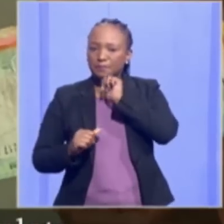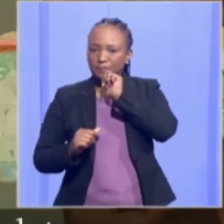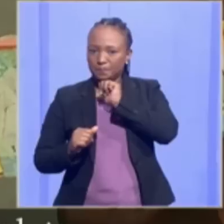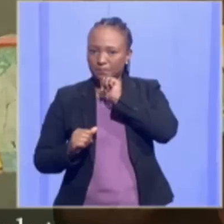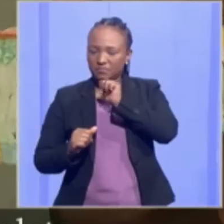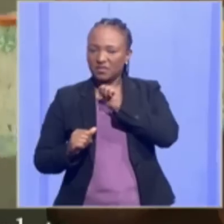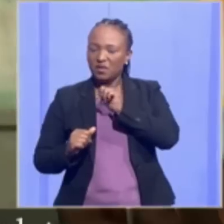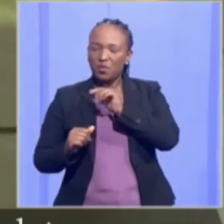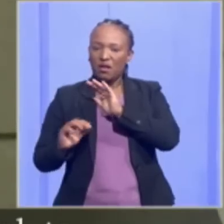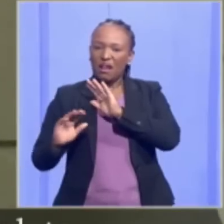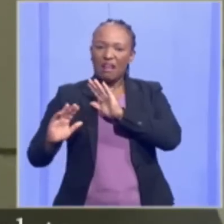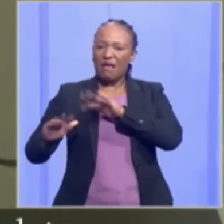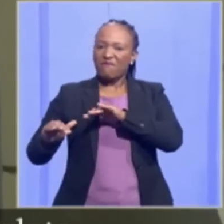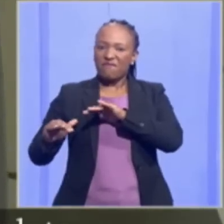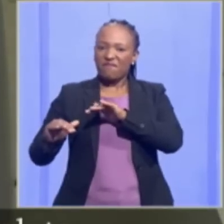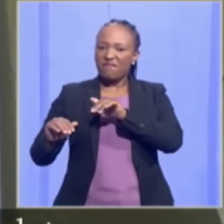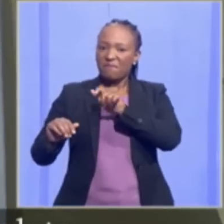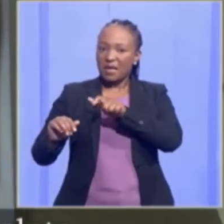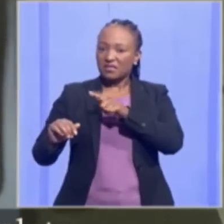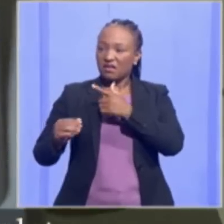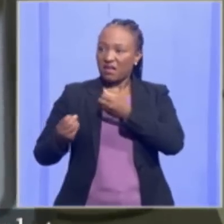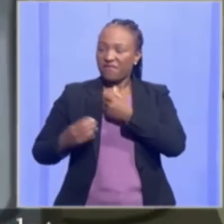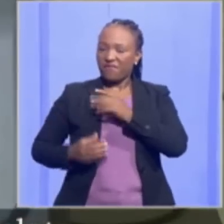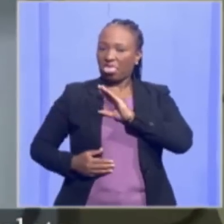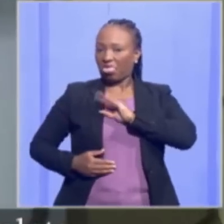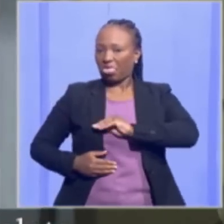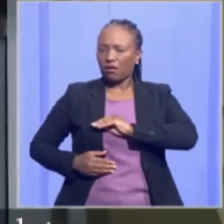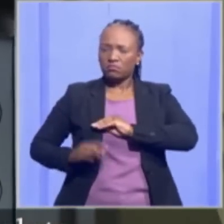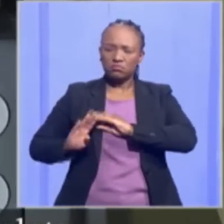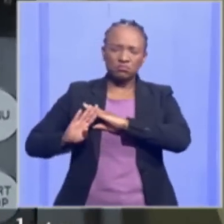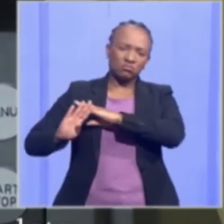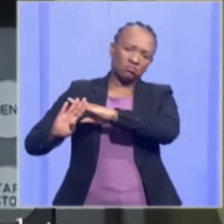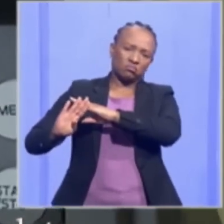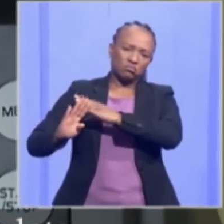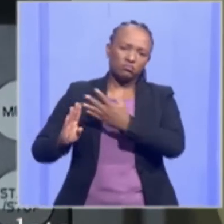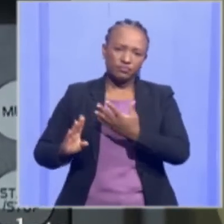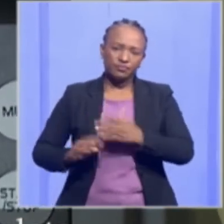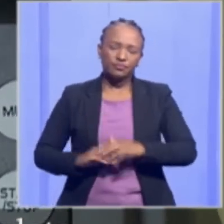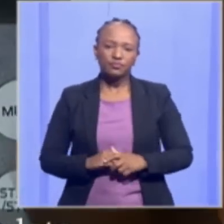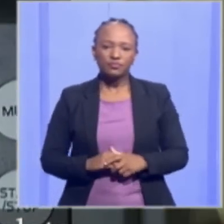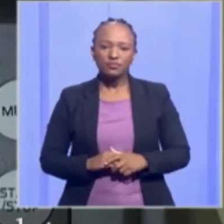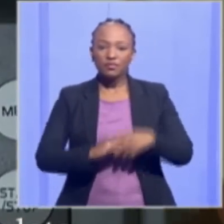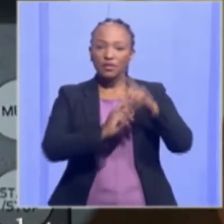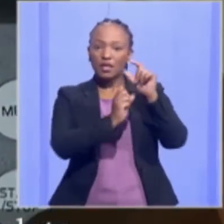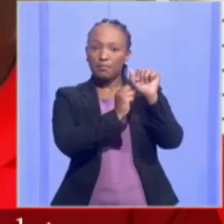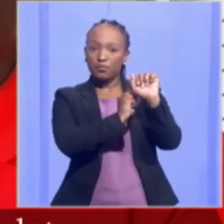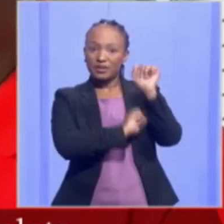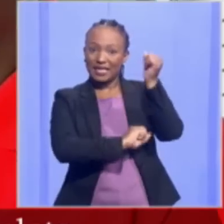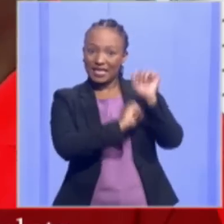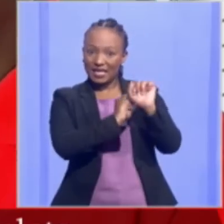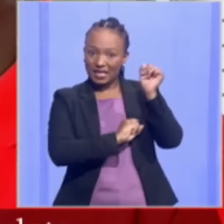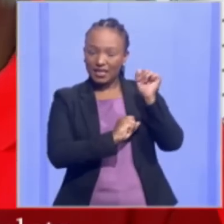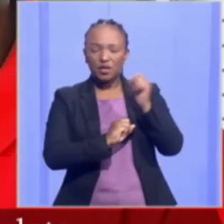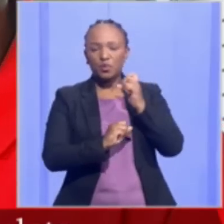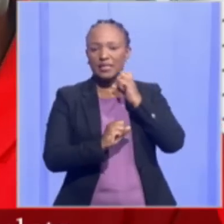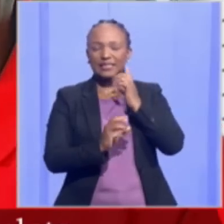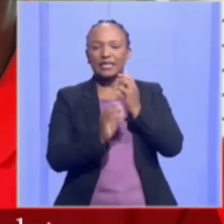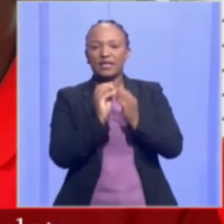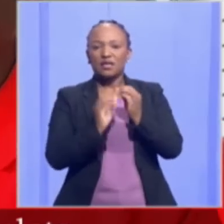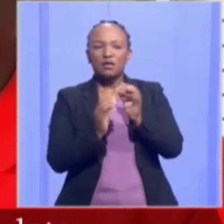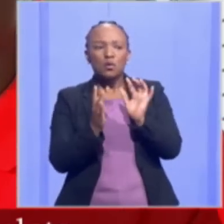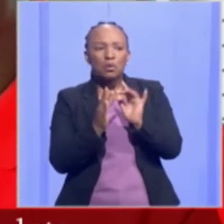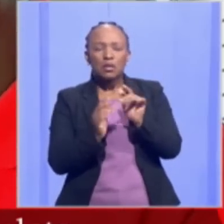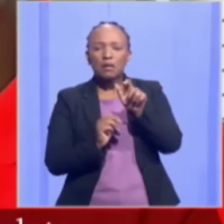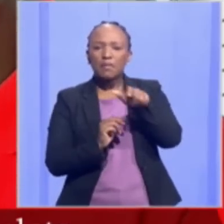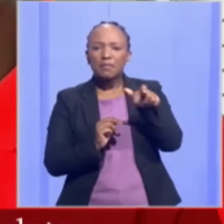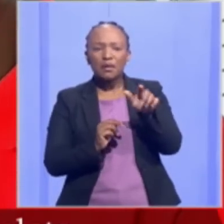a tsebe ho fihlella toro ya hae. It's not easy to design the machine because you have to contact other people that can give the